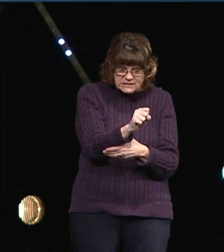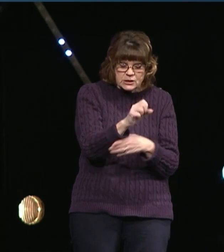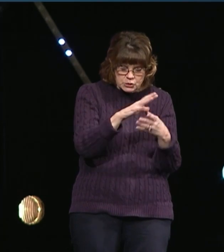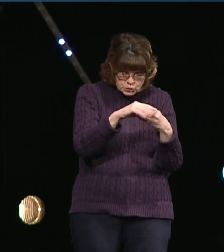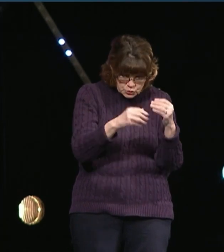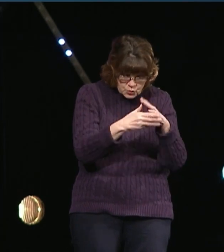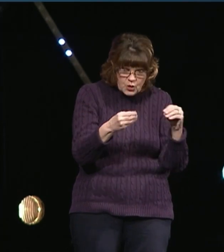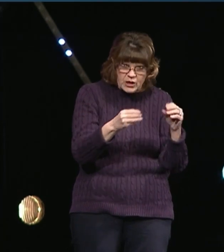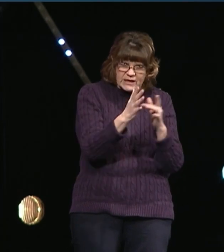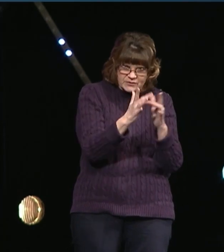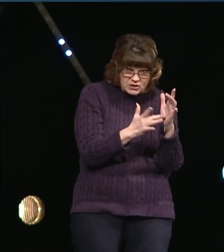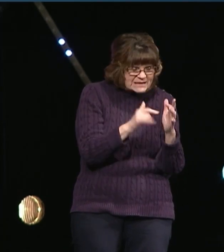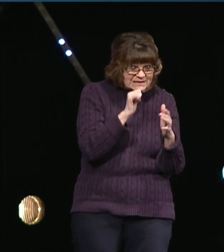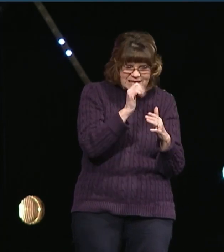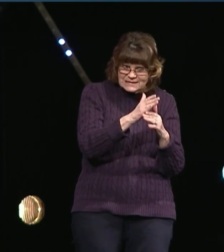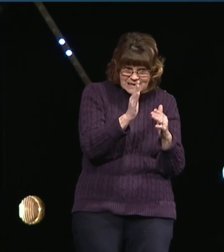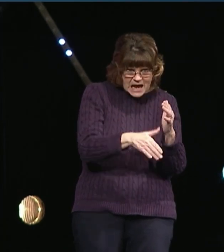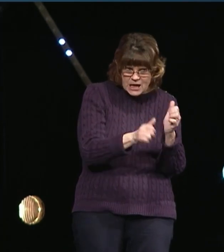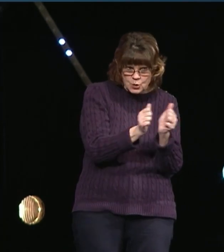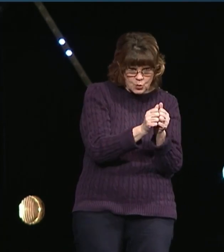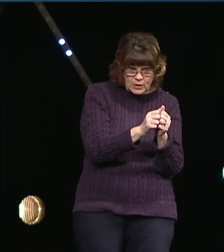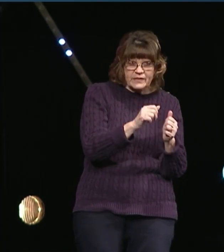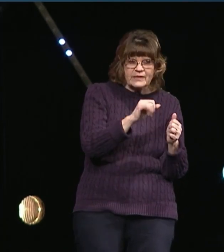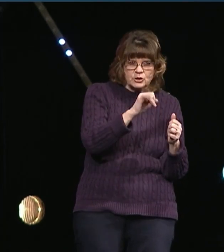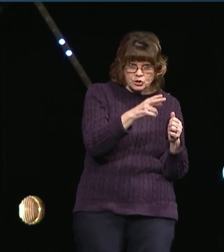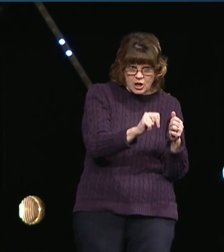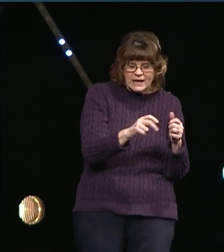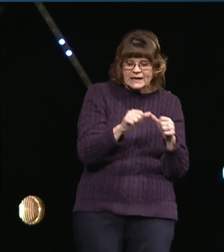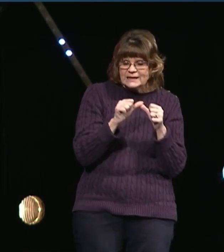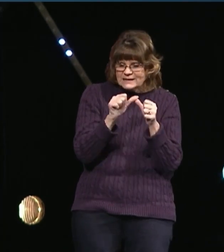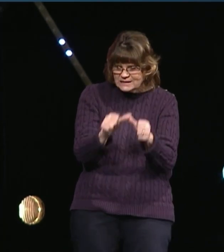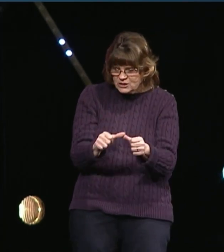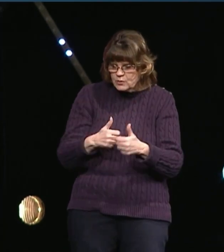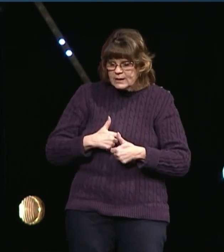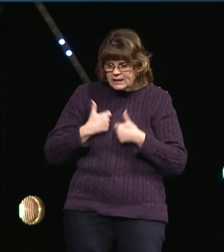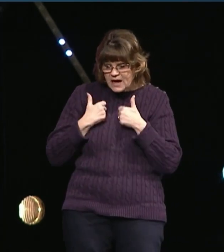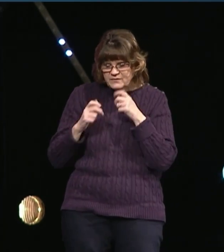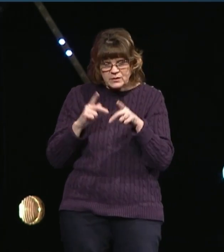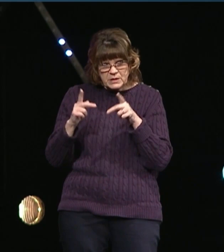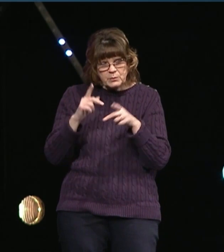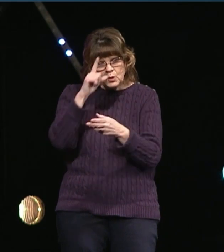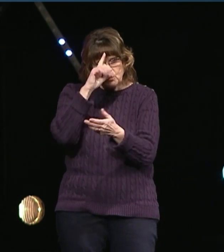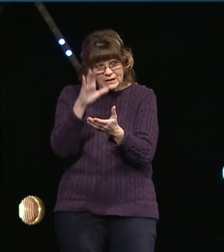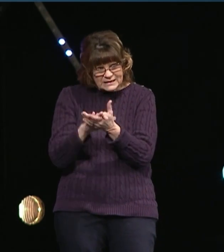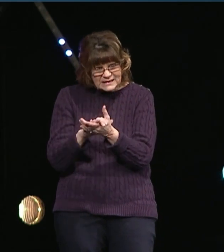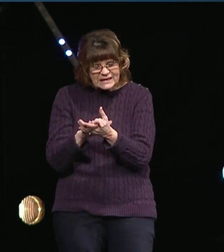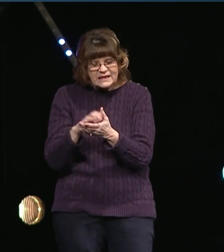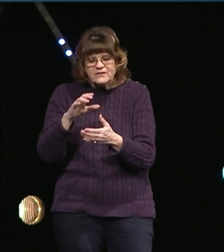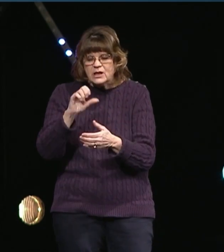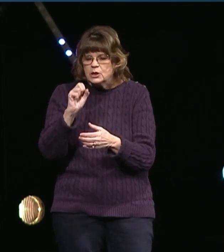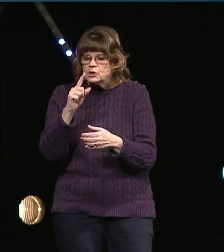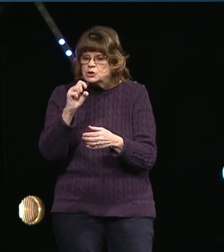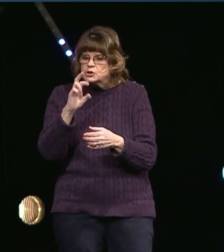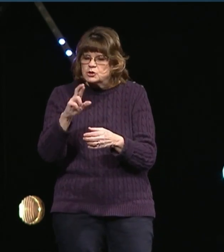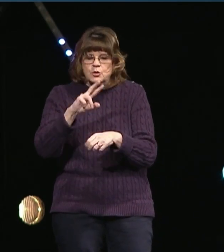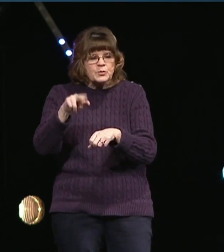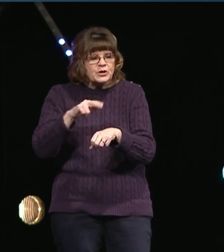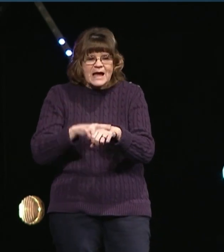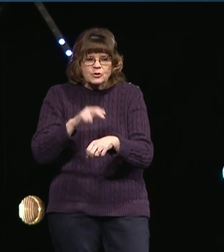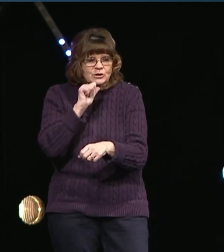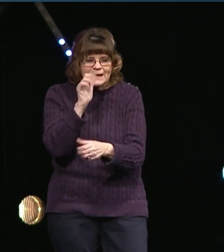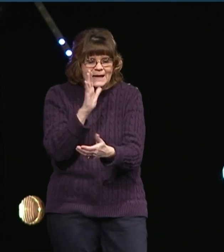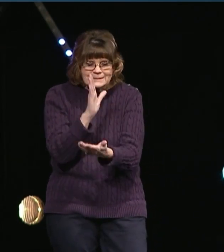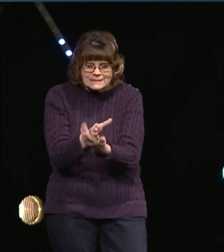of Jesus doesn't end with Jesus. It continues in the lives of those who believe in him. The supernatural does not stop with